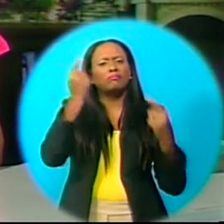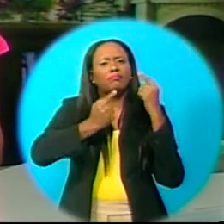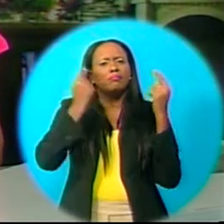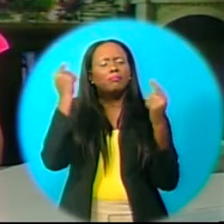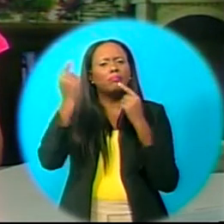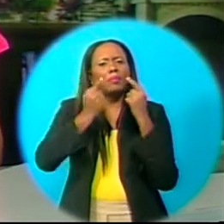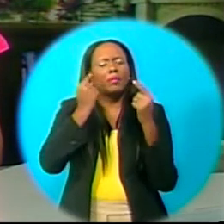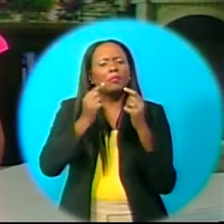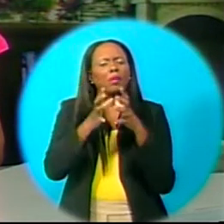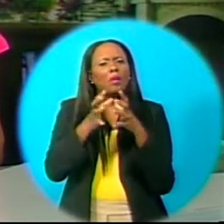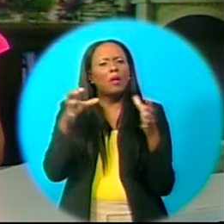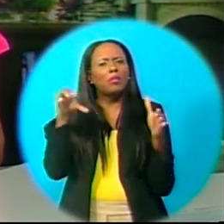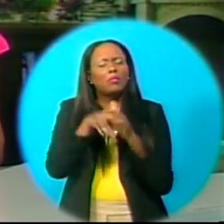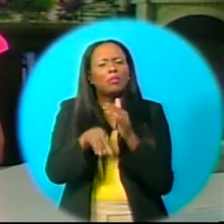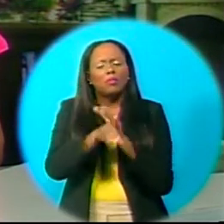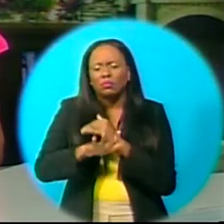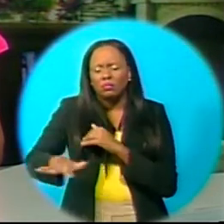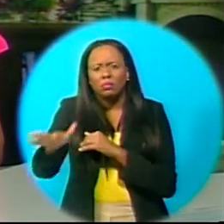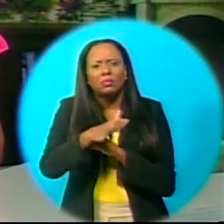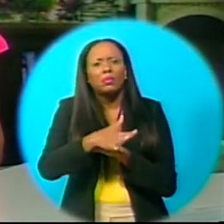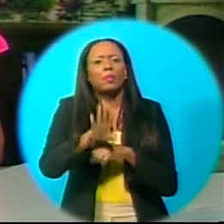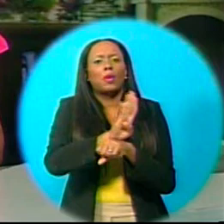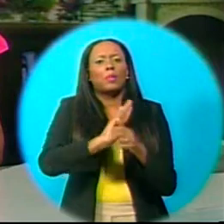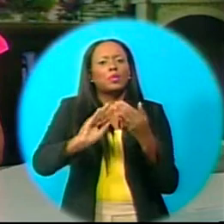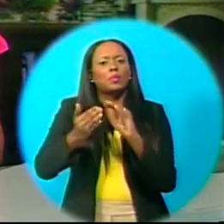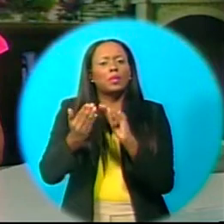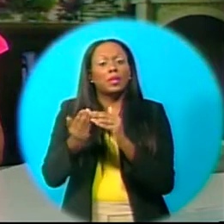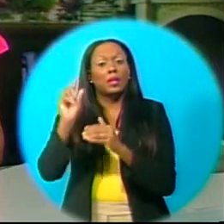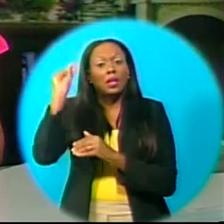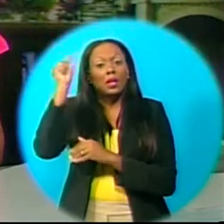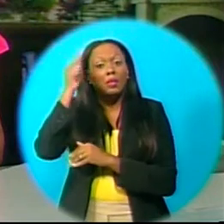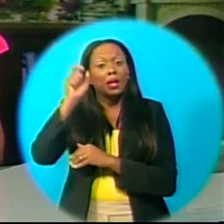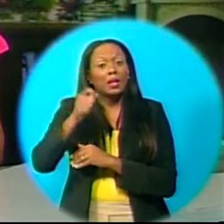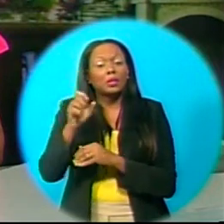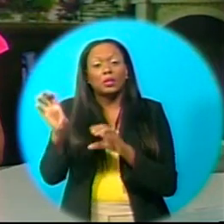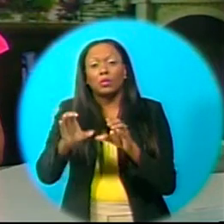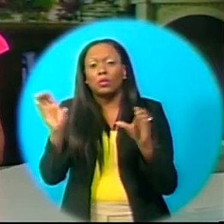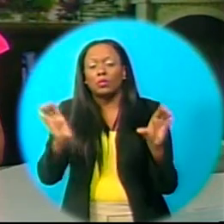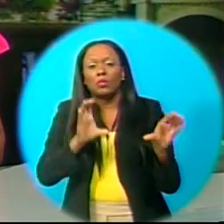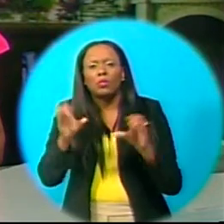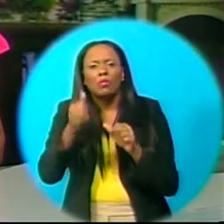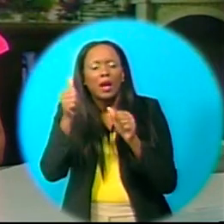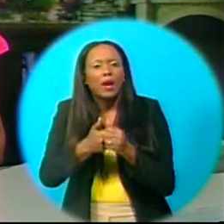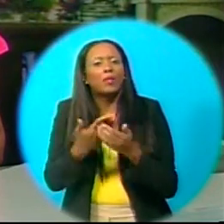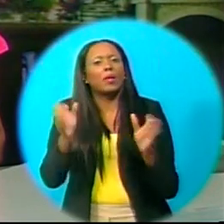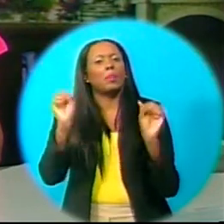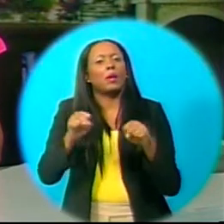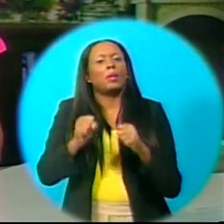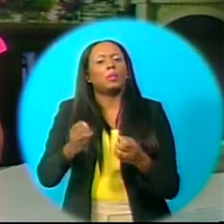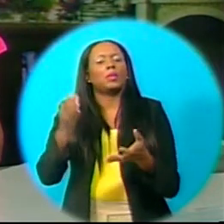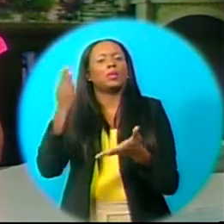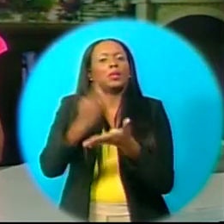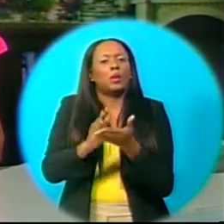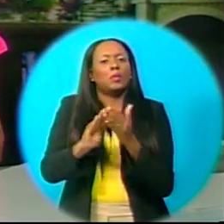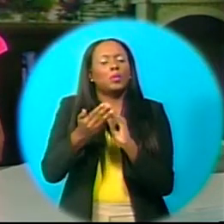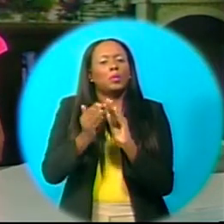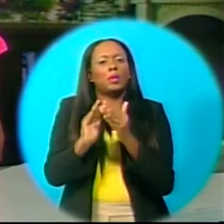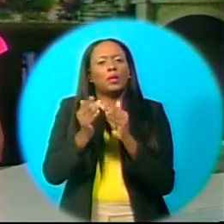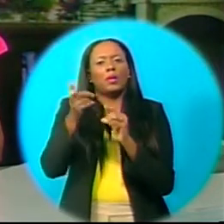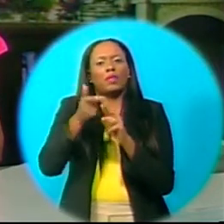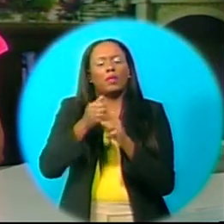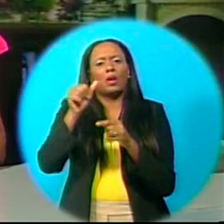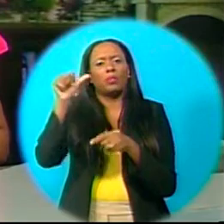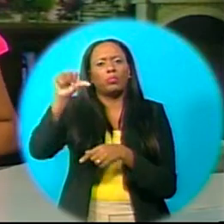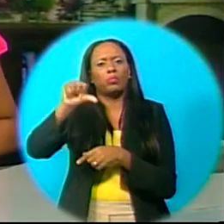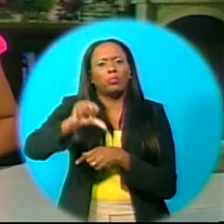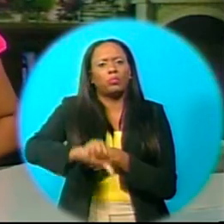of crime in Barbadian communities, and he says that government has to do all that is possible to stop the deterioration of